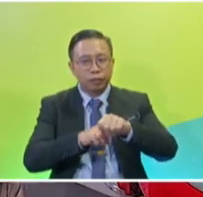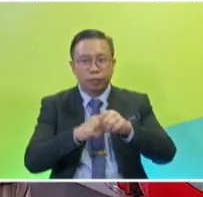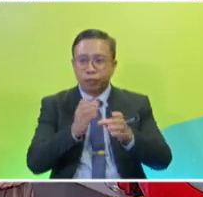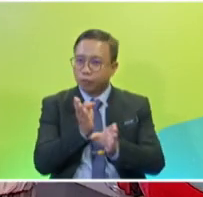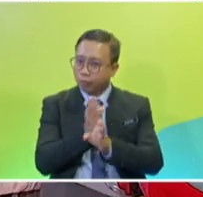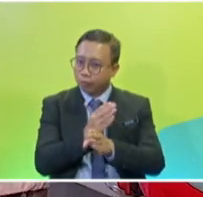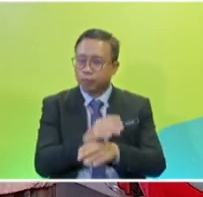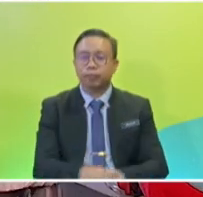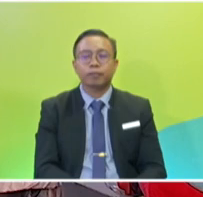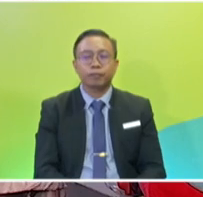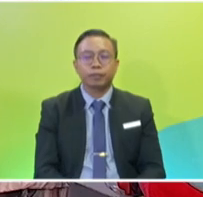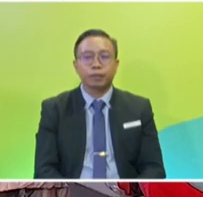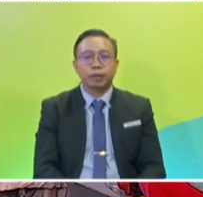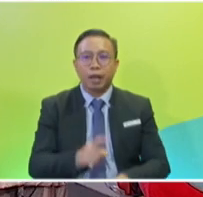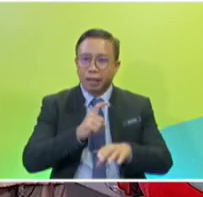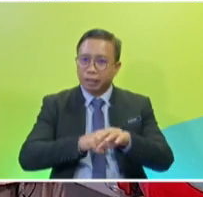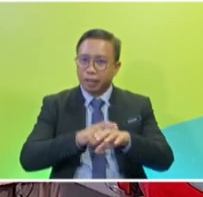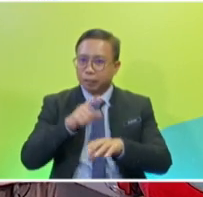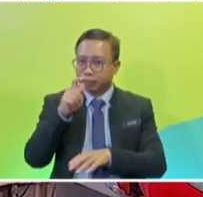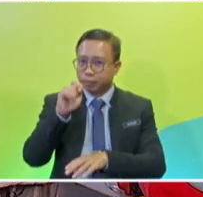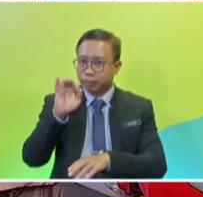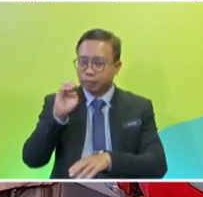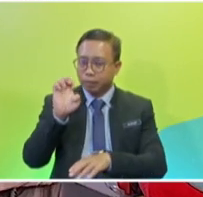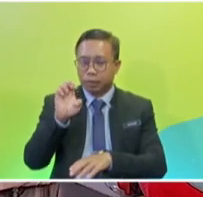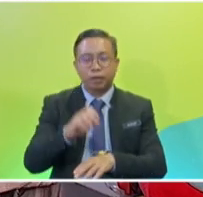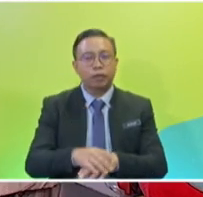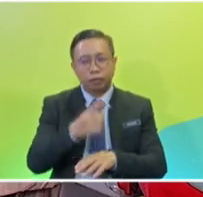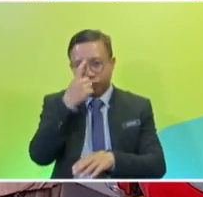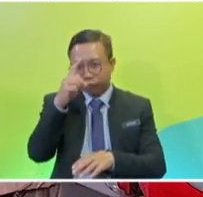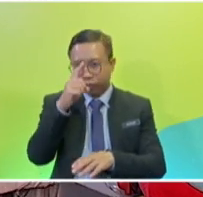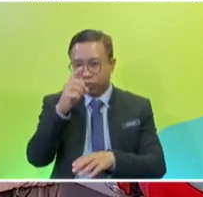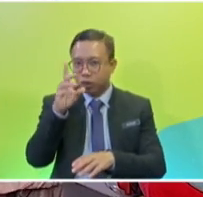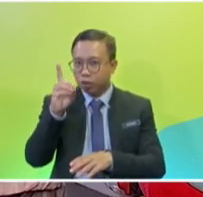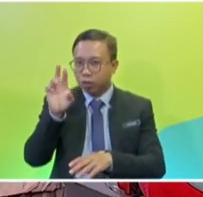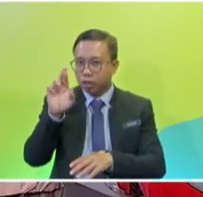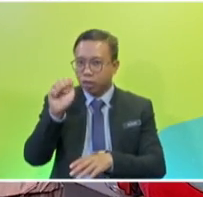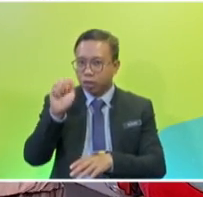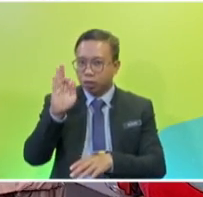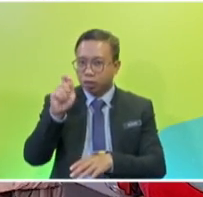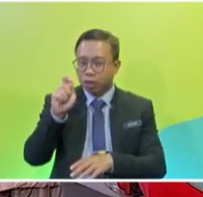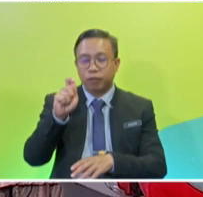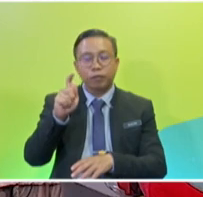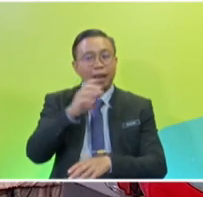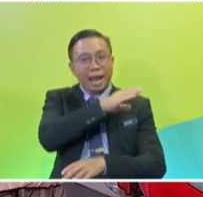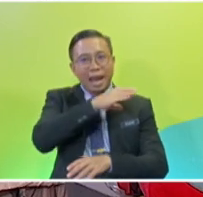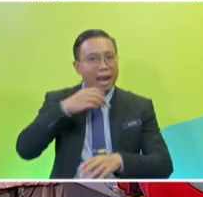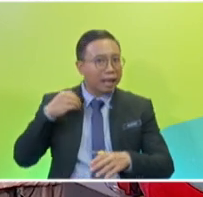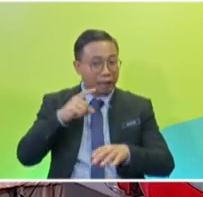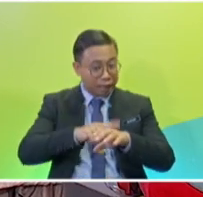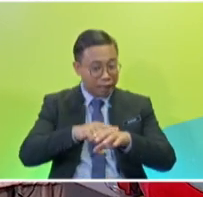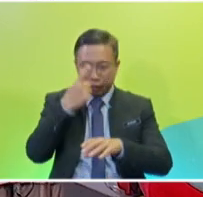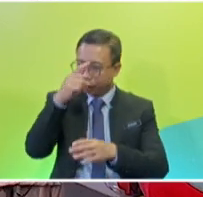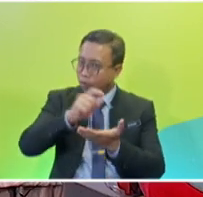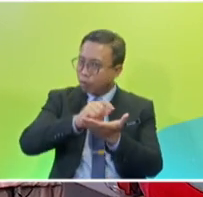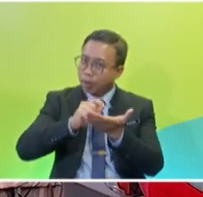When you talk about time, of course, you have like time for you to draft and time for you to write. Now, this will definitely